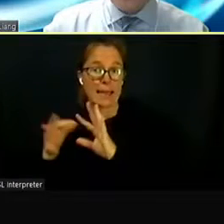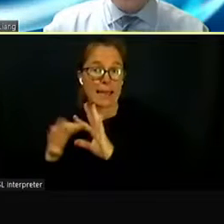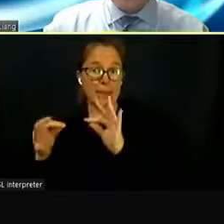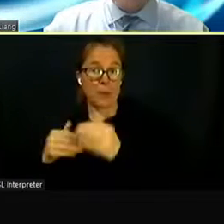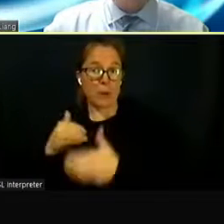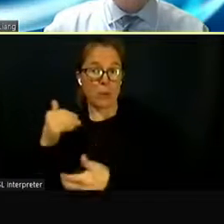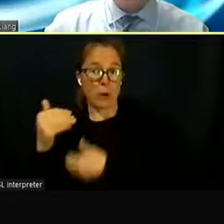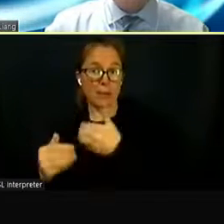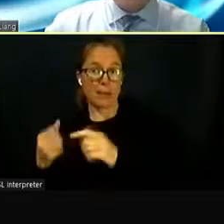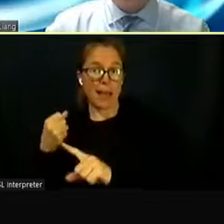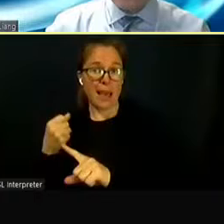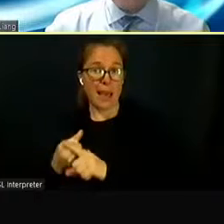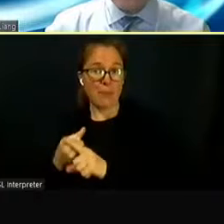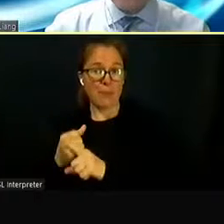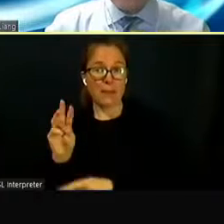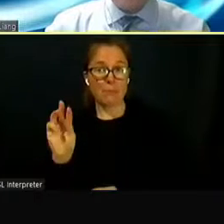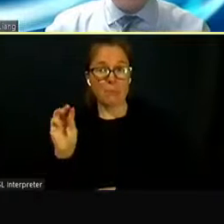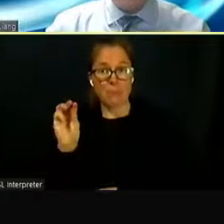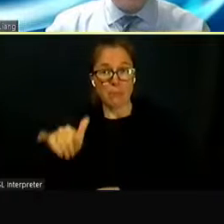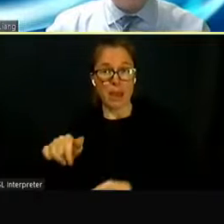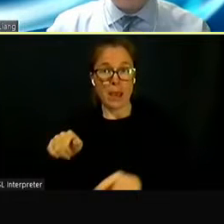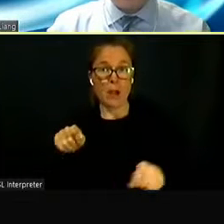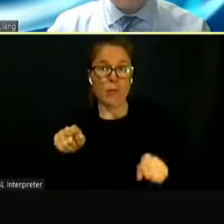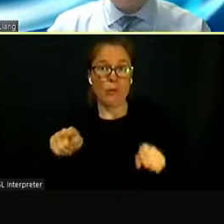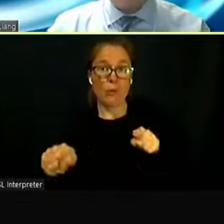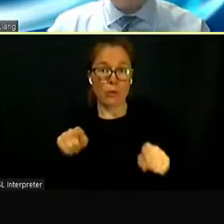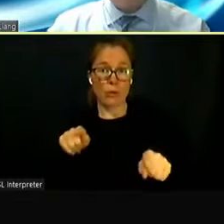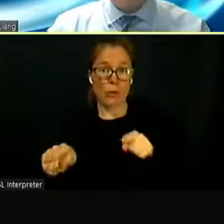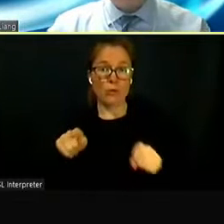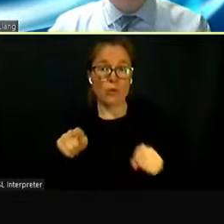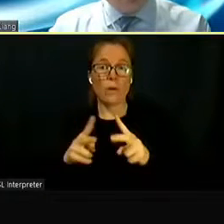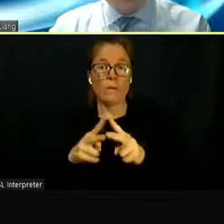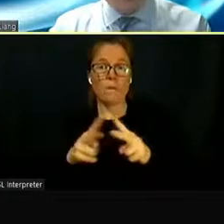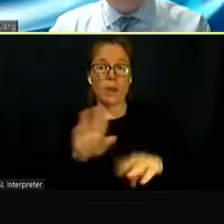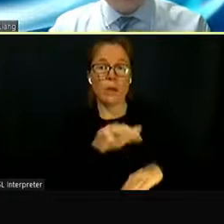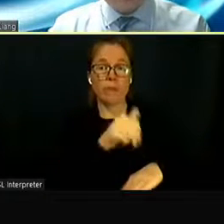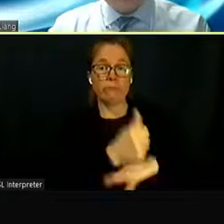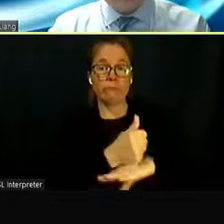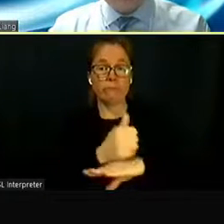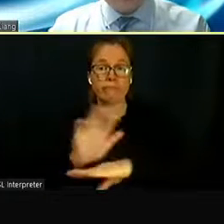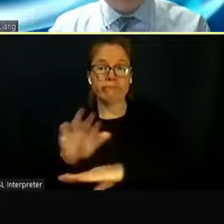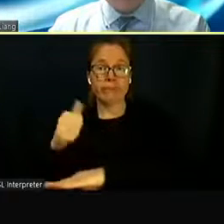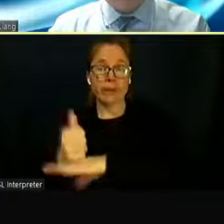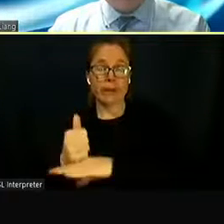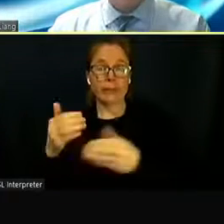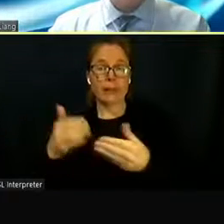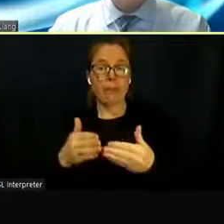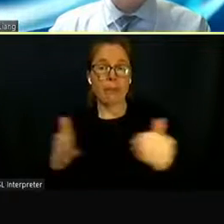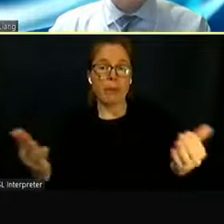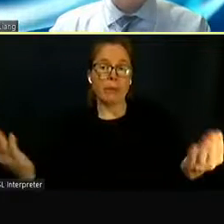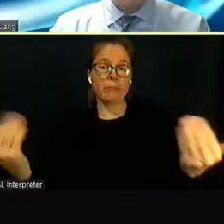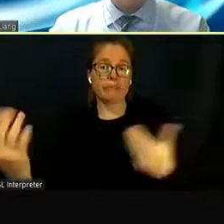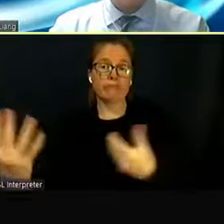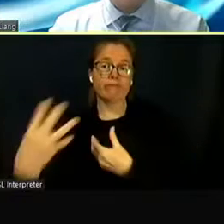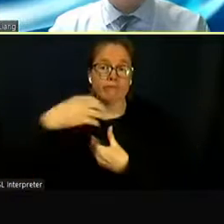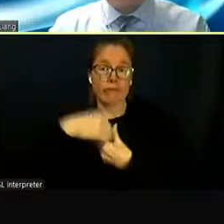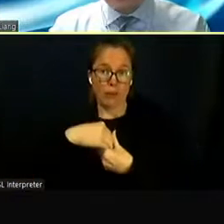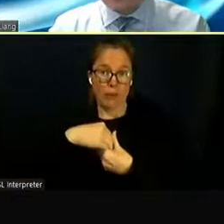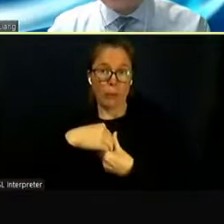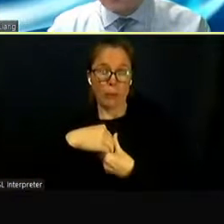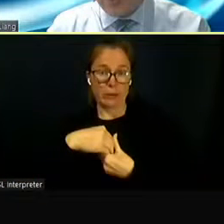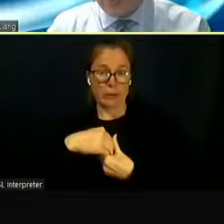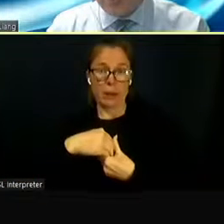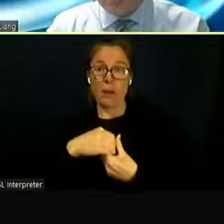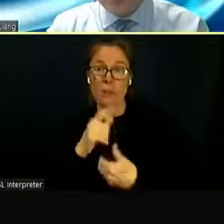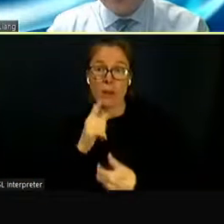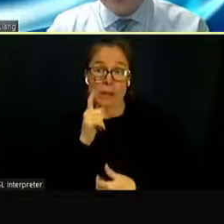May. Those are the 2 very fixed public involvement time, but that does not necessarily mean that those